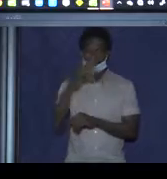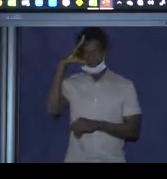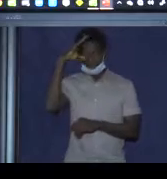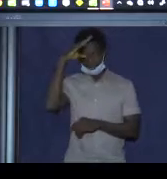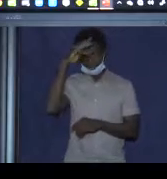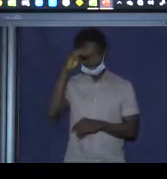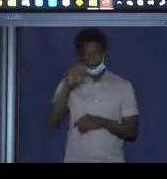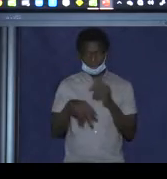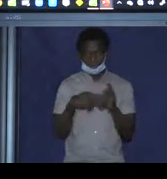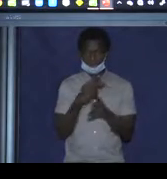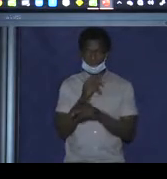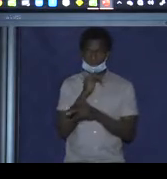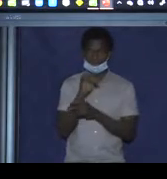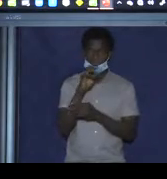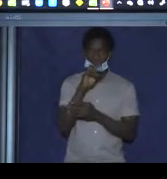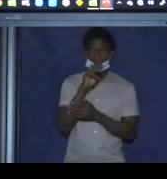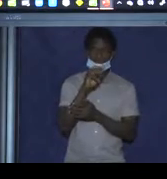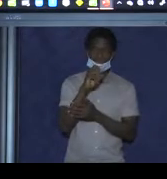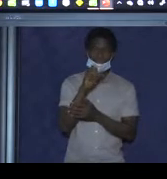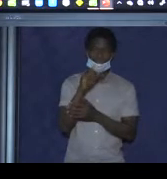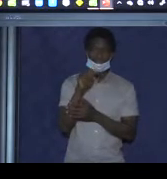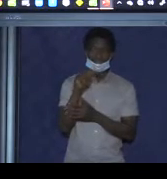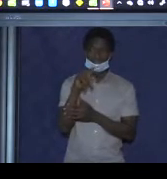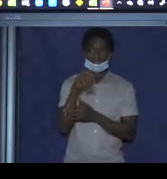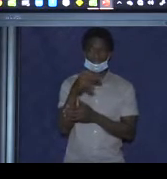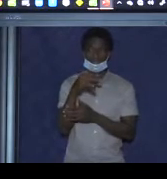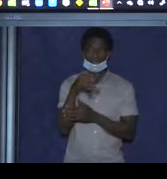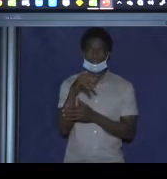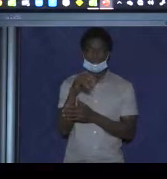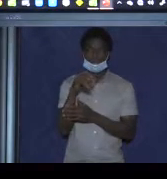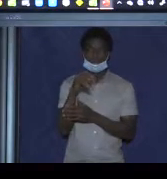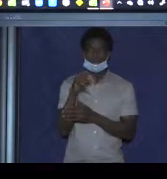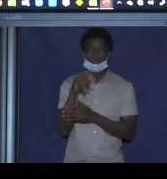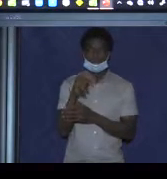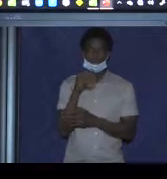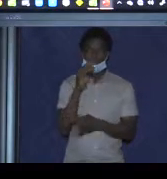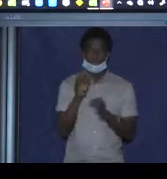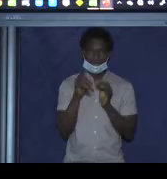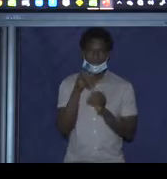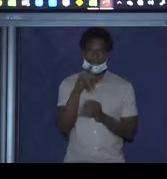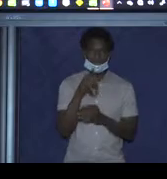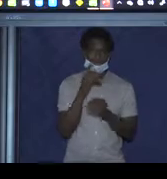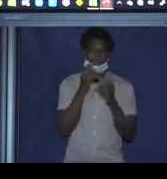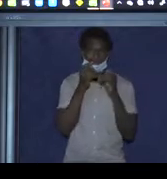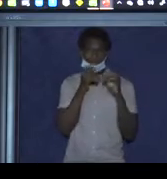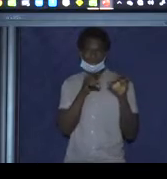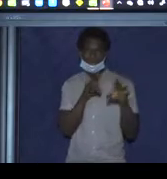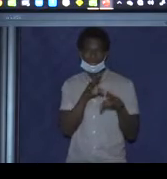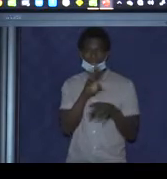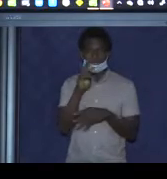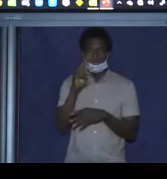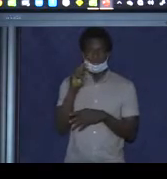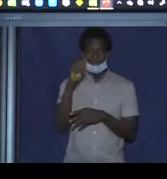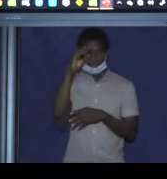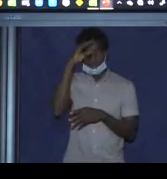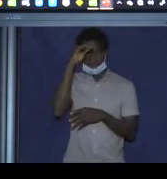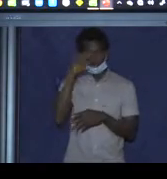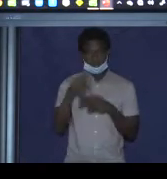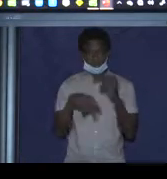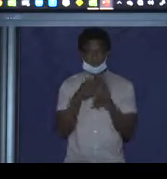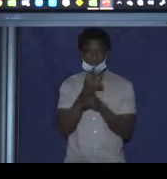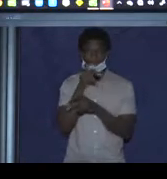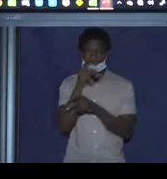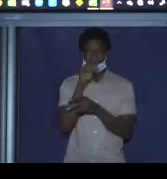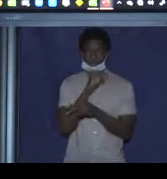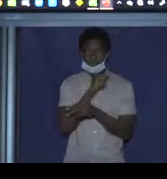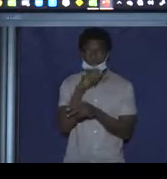philanthropist, is a misanthropist. A misanthropist. If you hate mankind, you